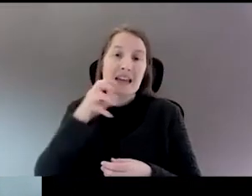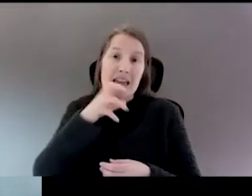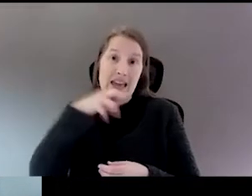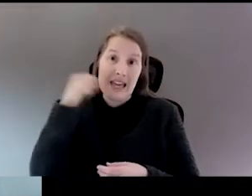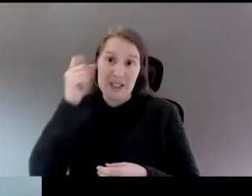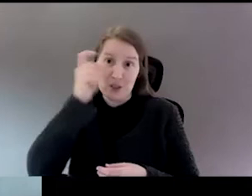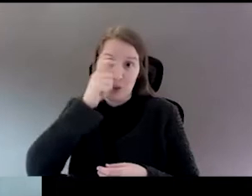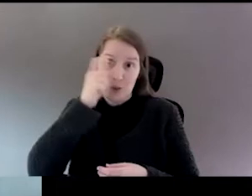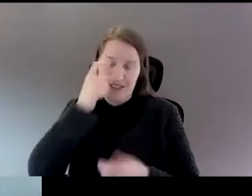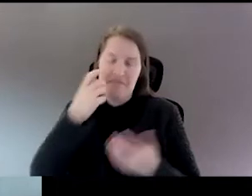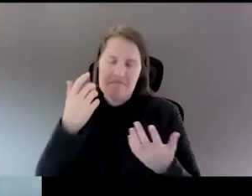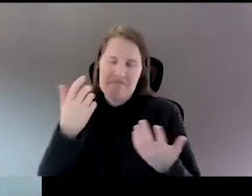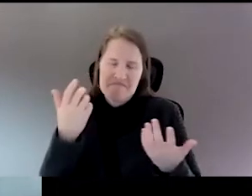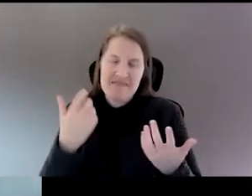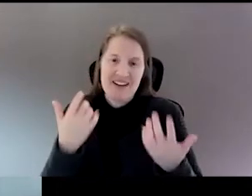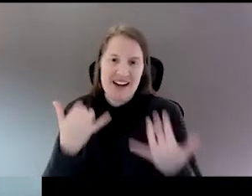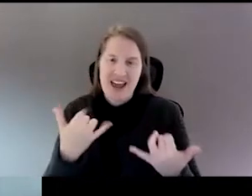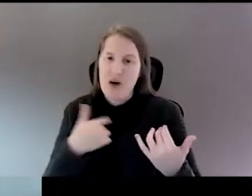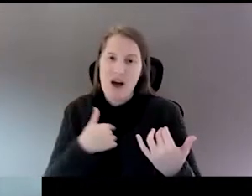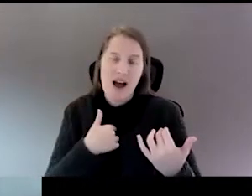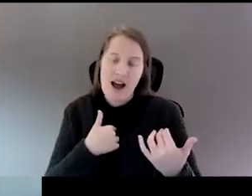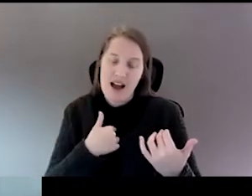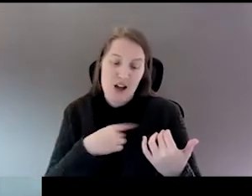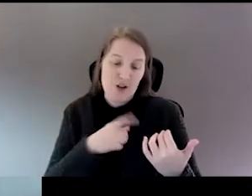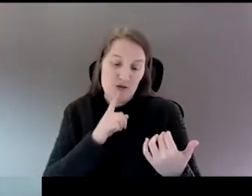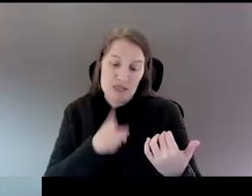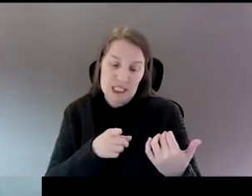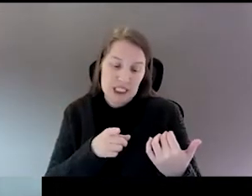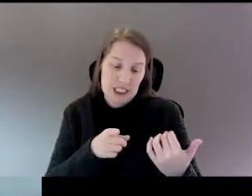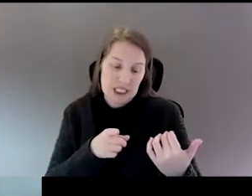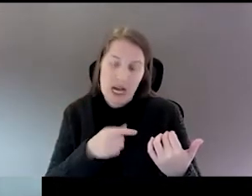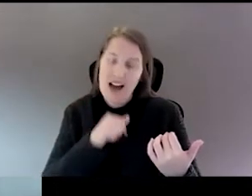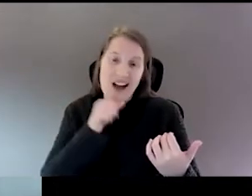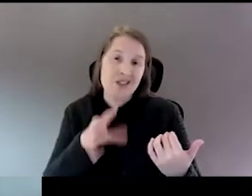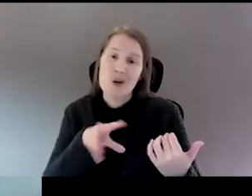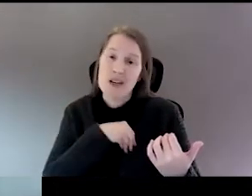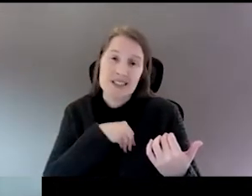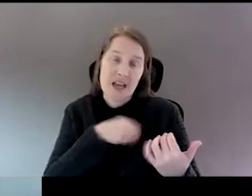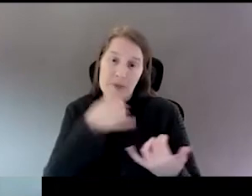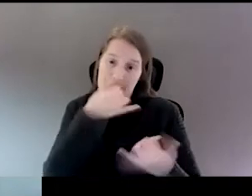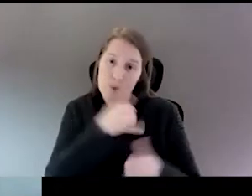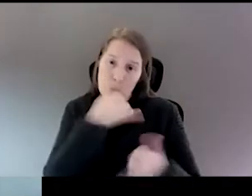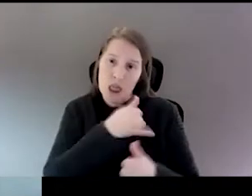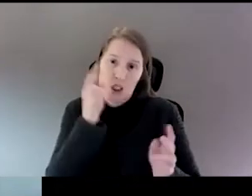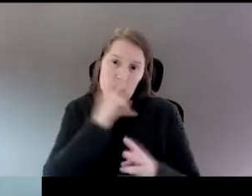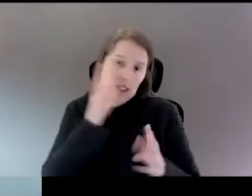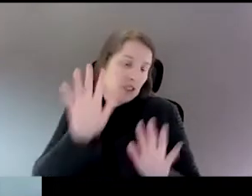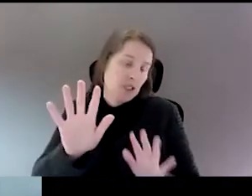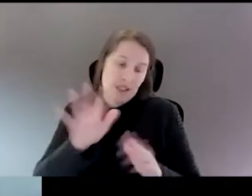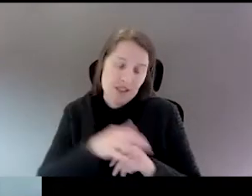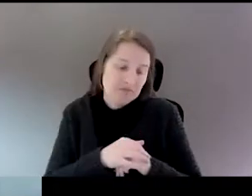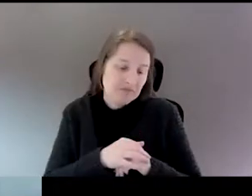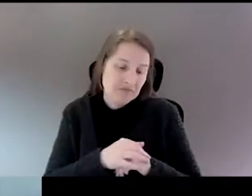where I really don't accept any foolishness from anybody who doesn't immediately start